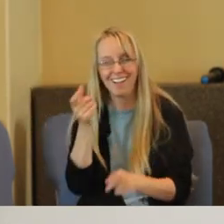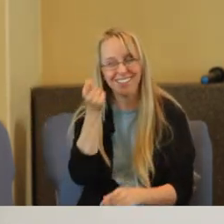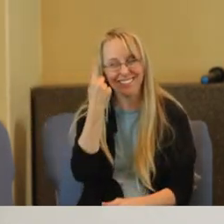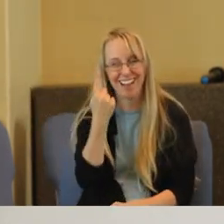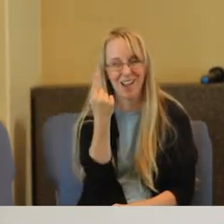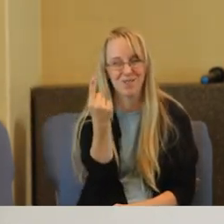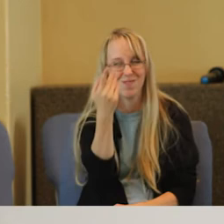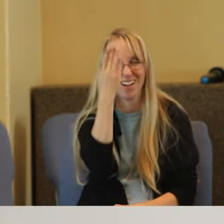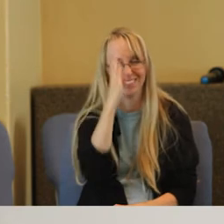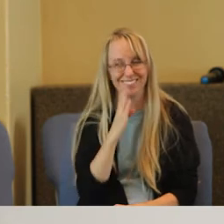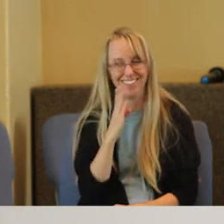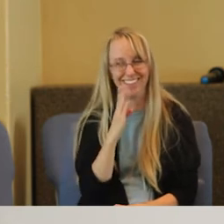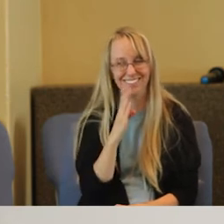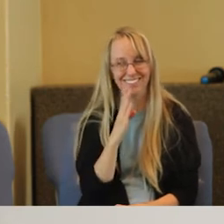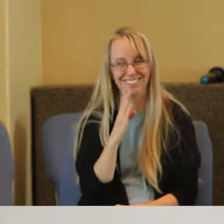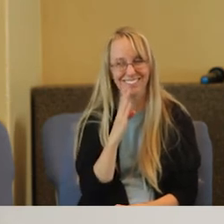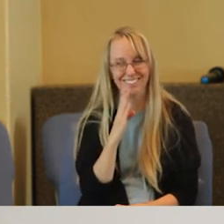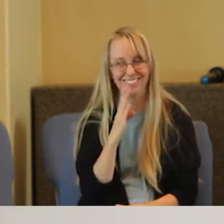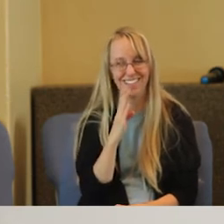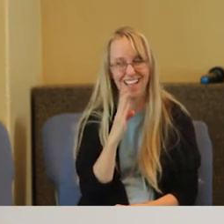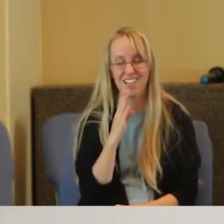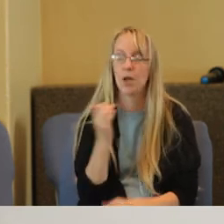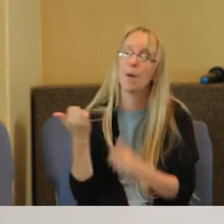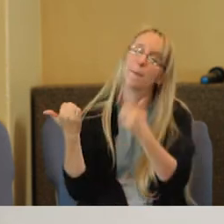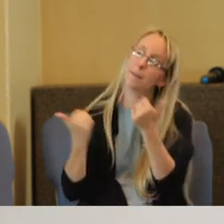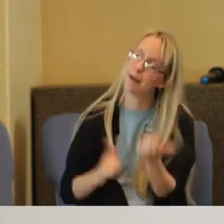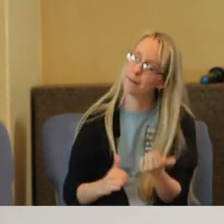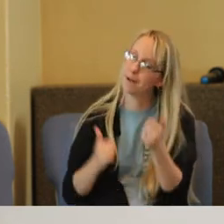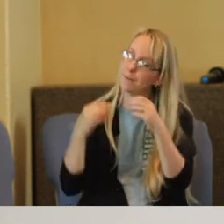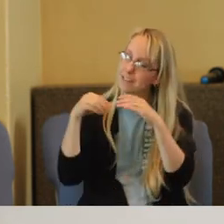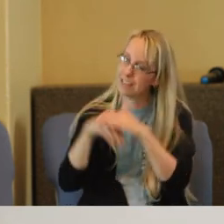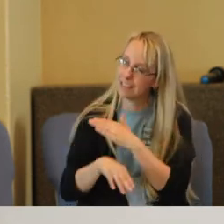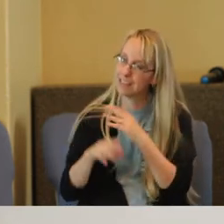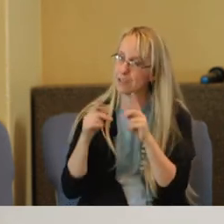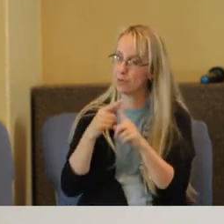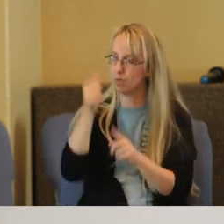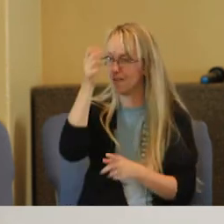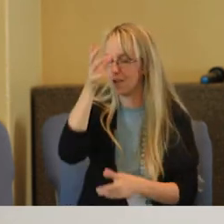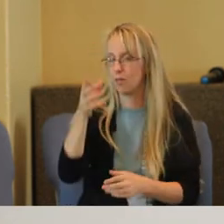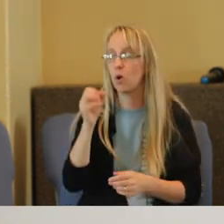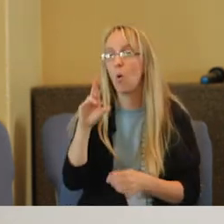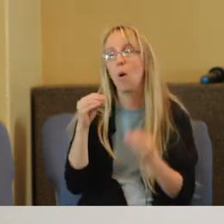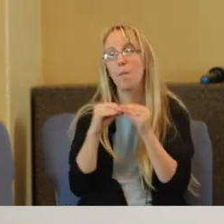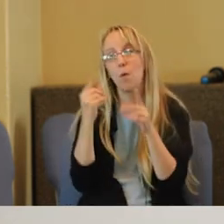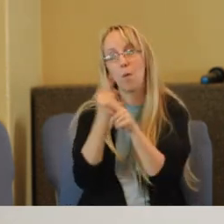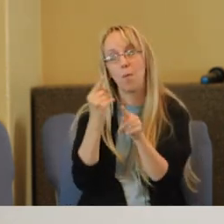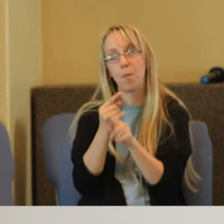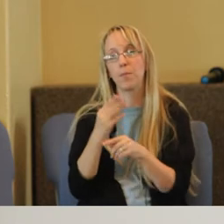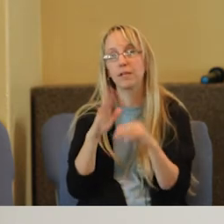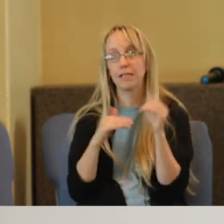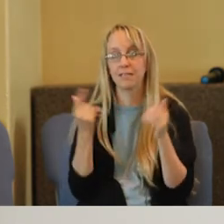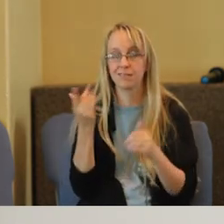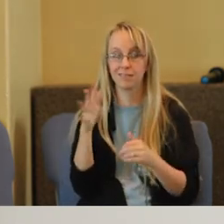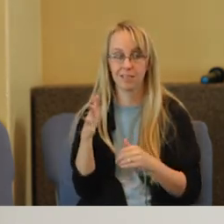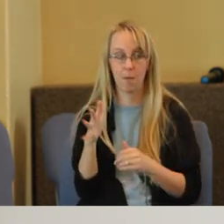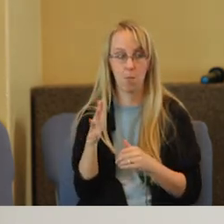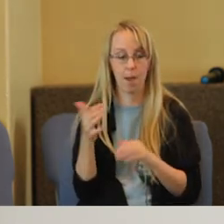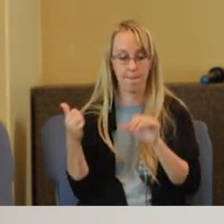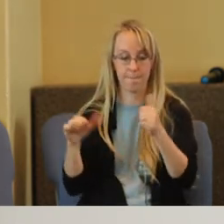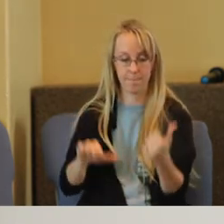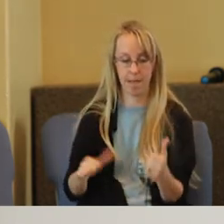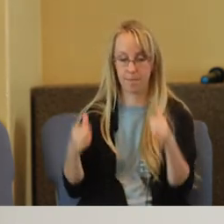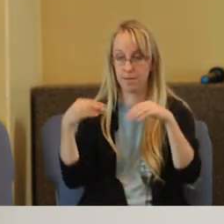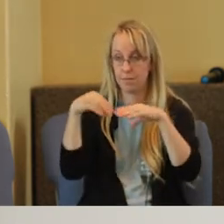into the Father. Or maybe even more appropriately, He's somewhat baptized into